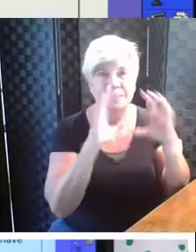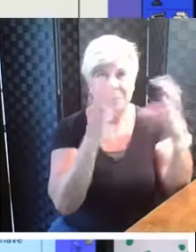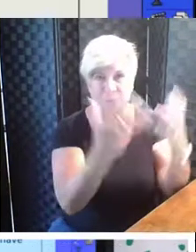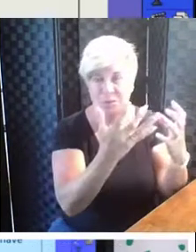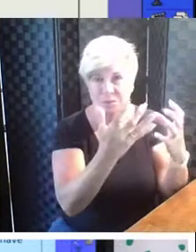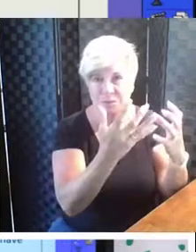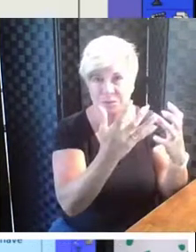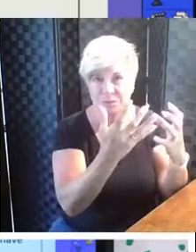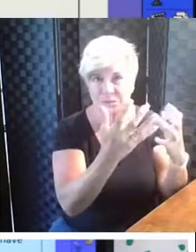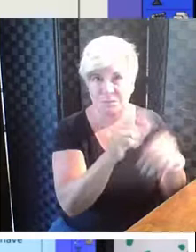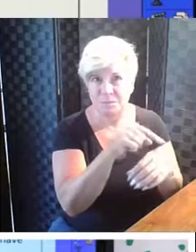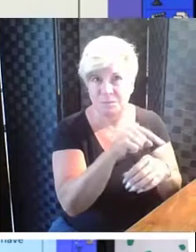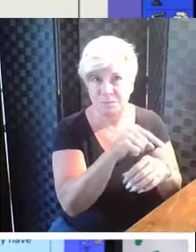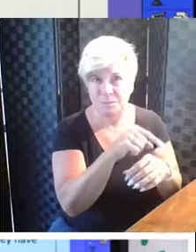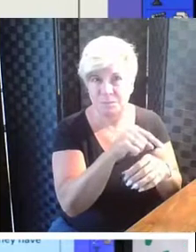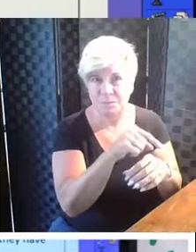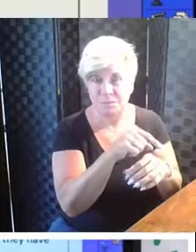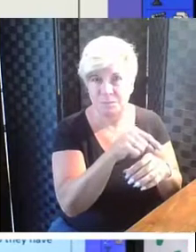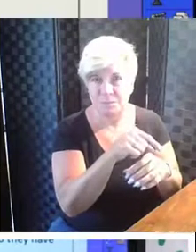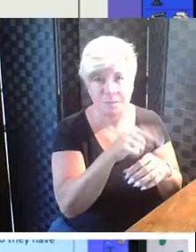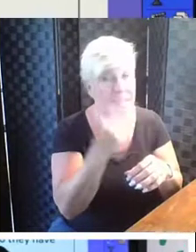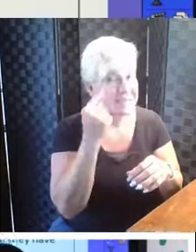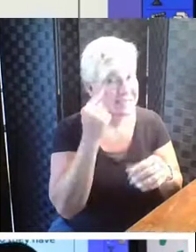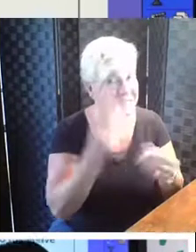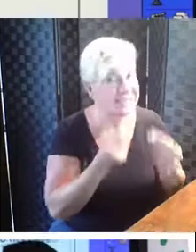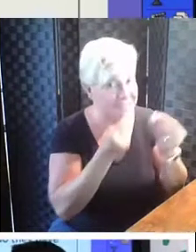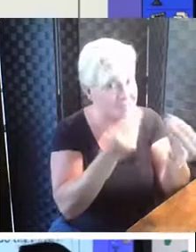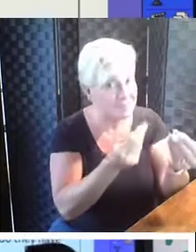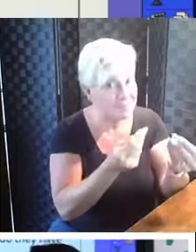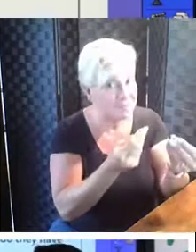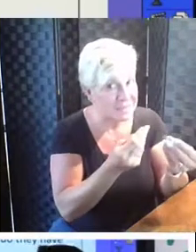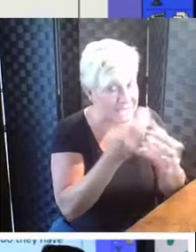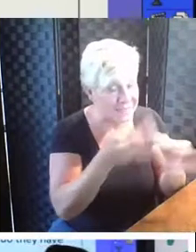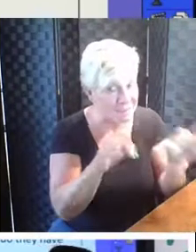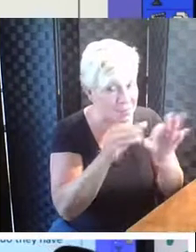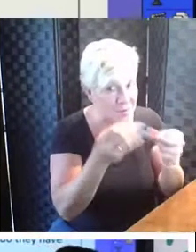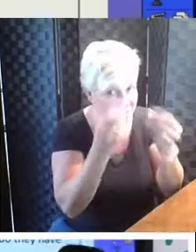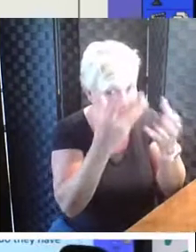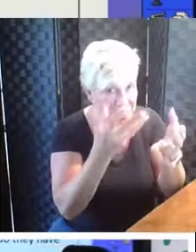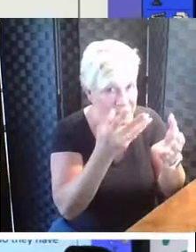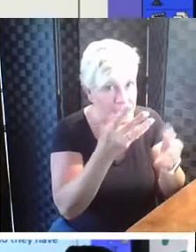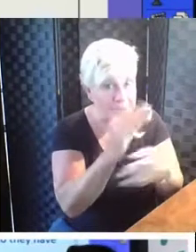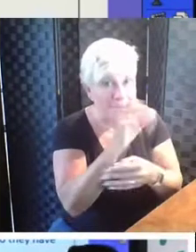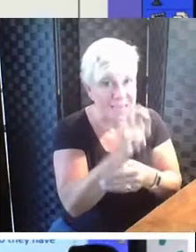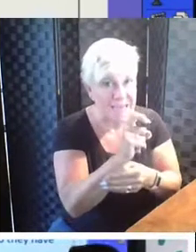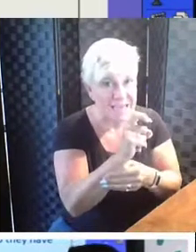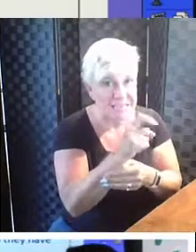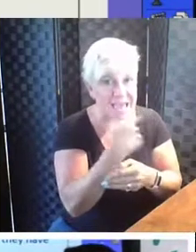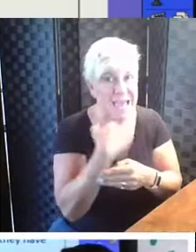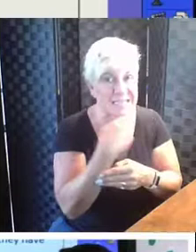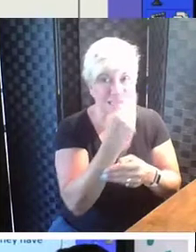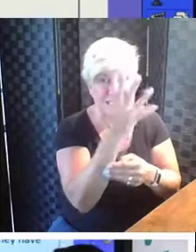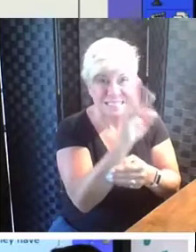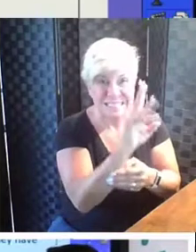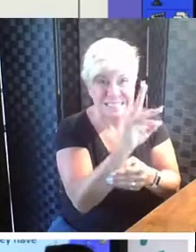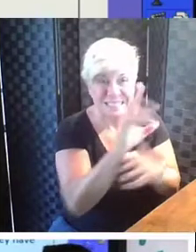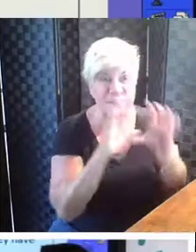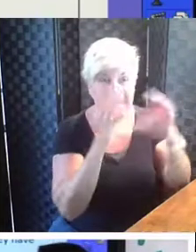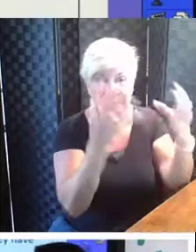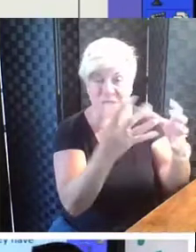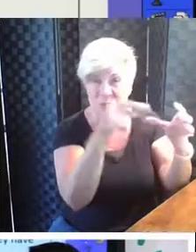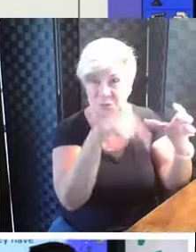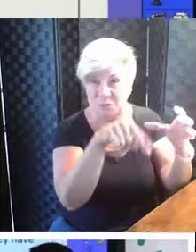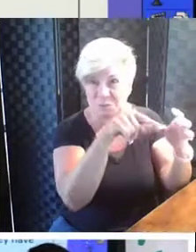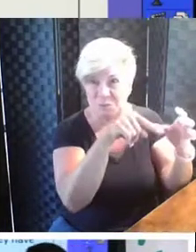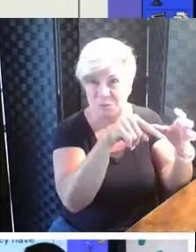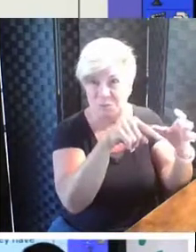water. I think it gave us some important information. It tells us that Max fills up 6 balloons with water.